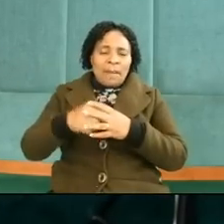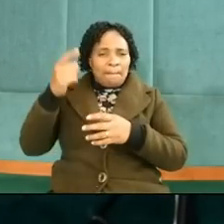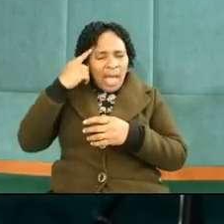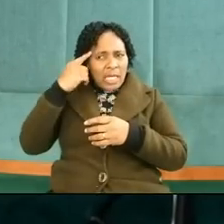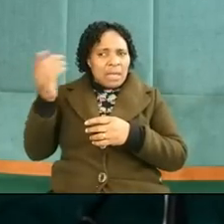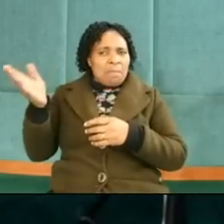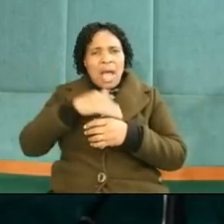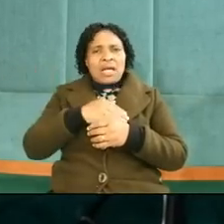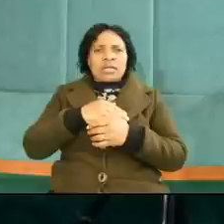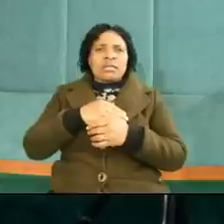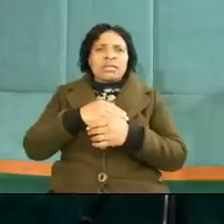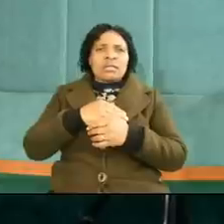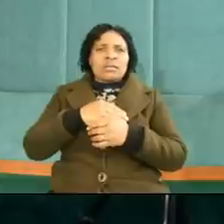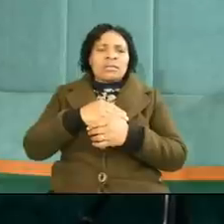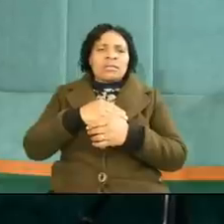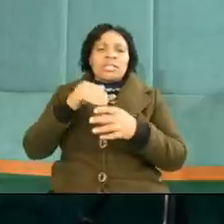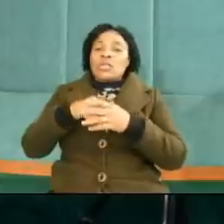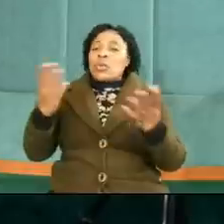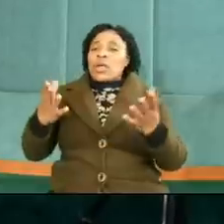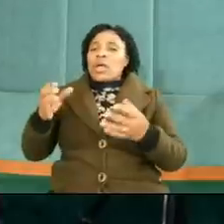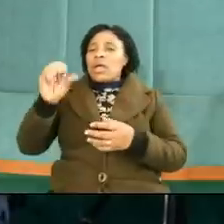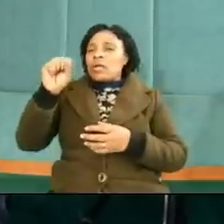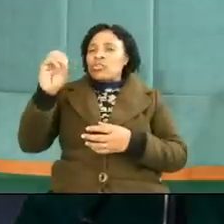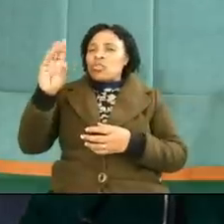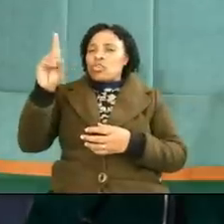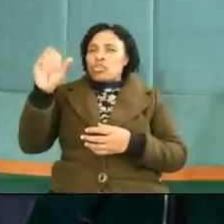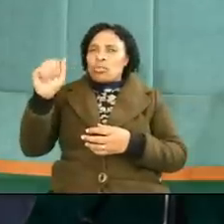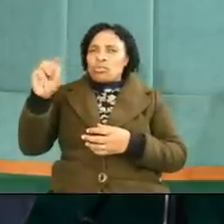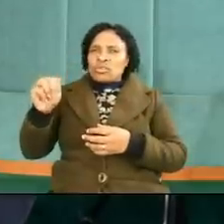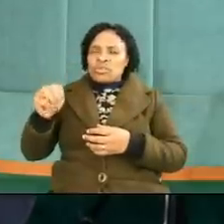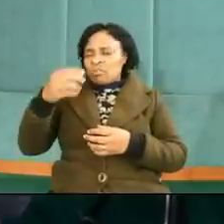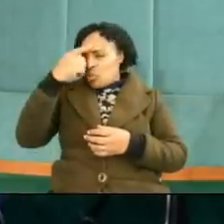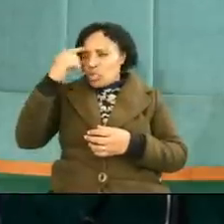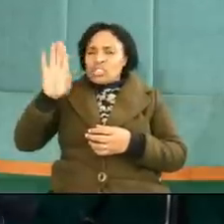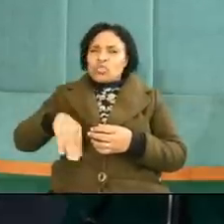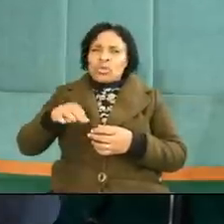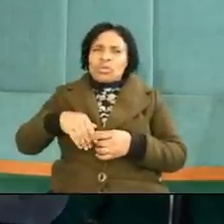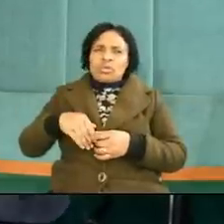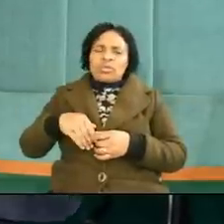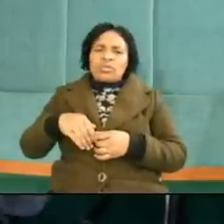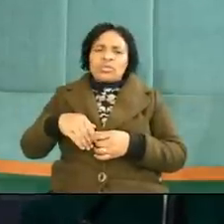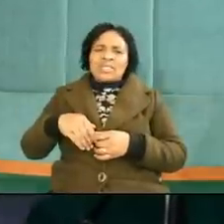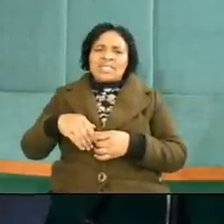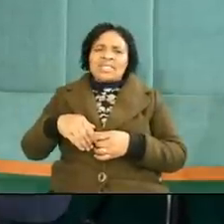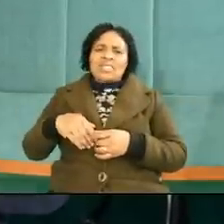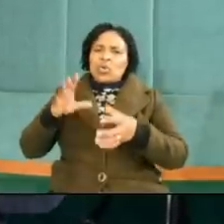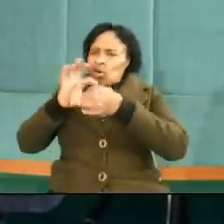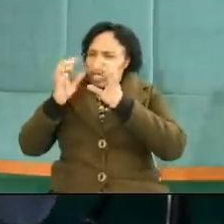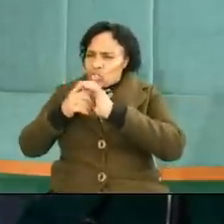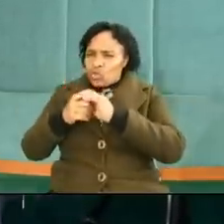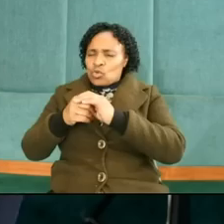back in Sodom. Because the woman's maternal